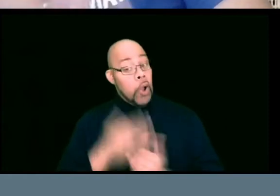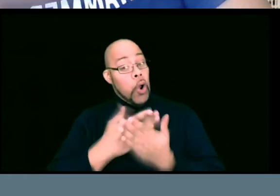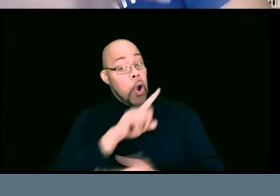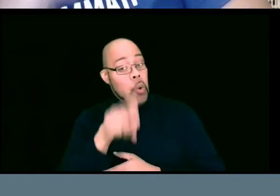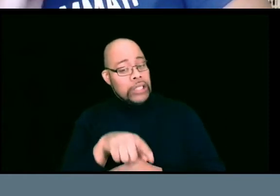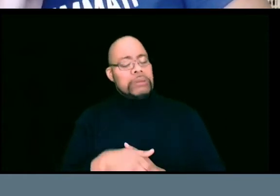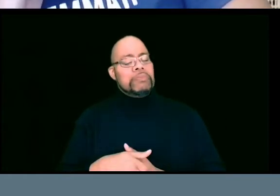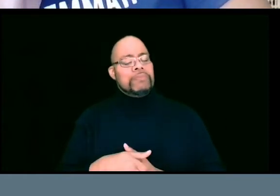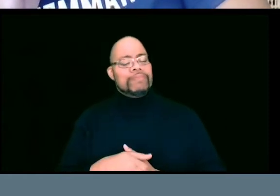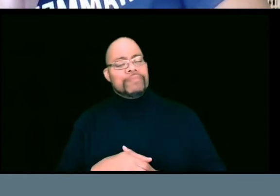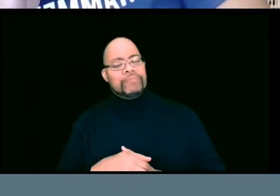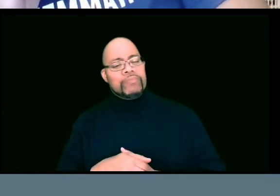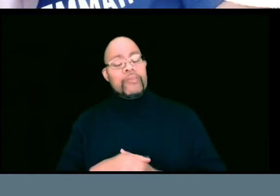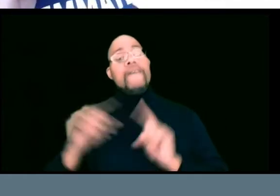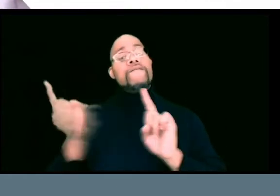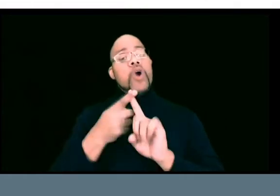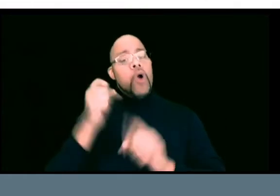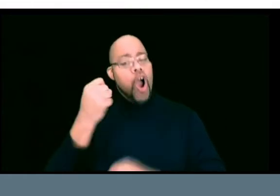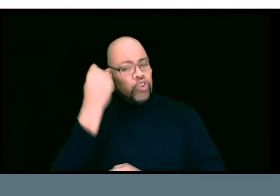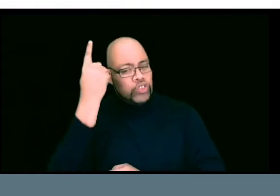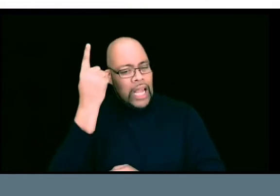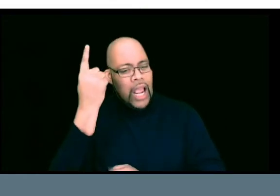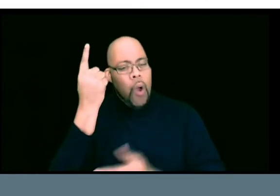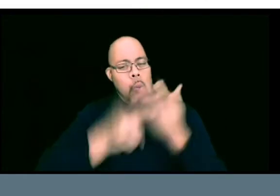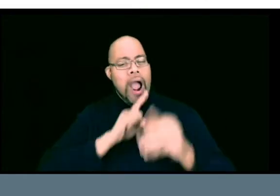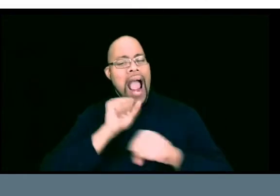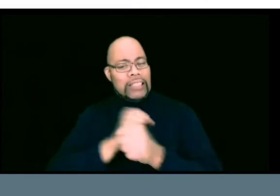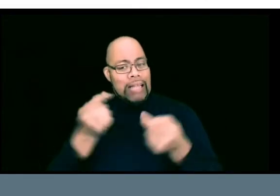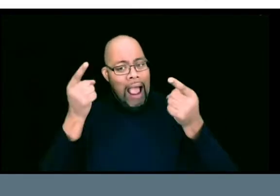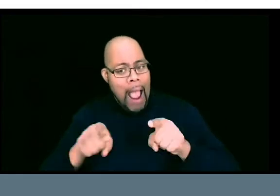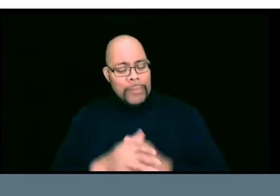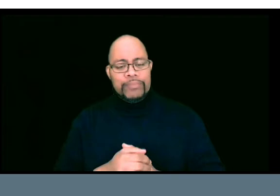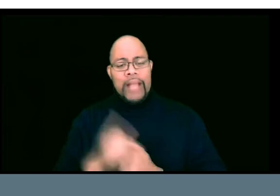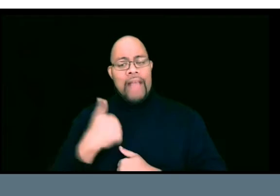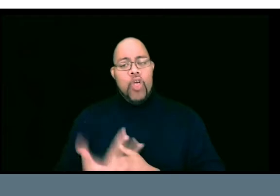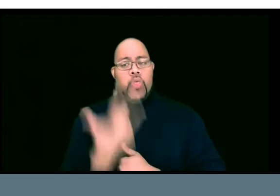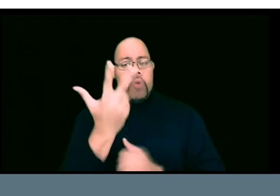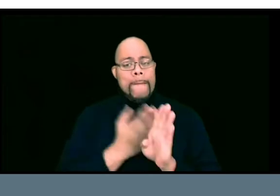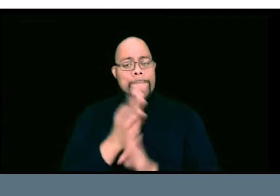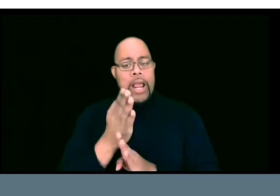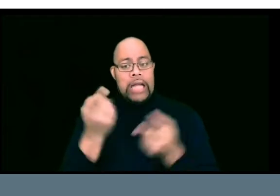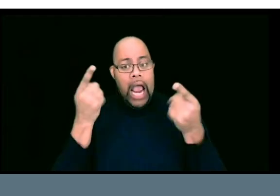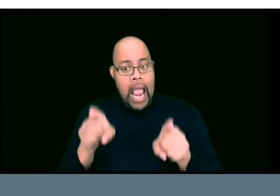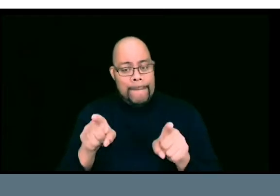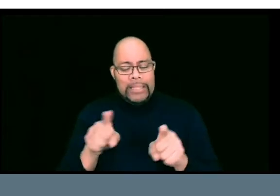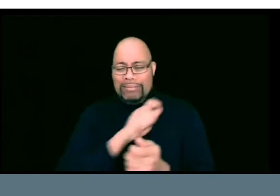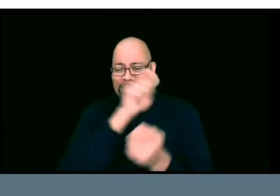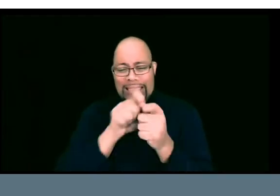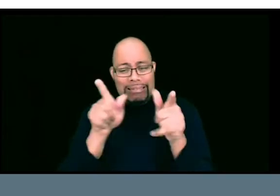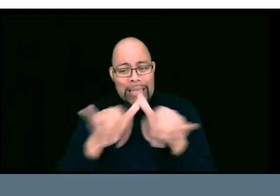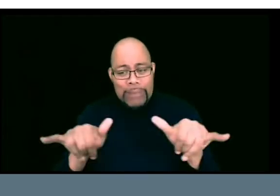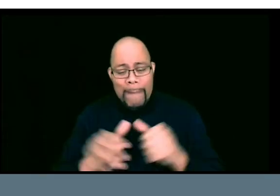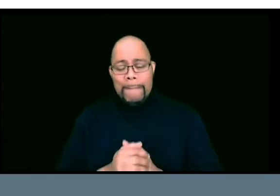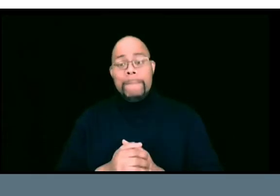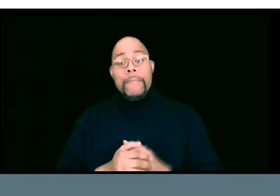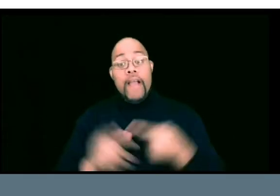melting, Rose? Great question. I'm glad you asked. First, we need to understand what is actually happening here. There are three major things